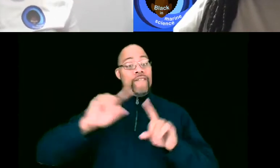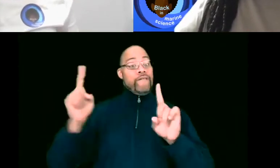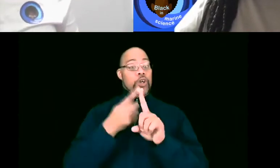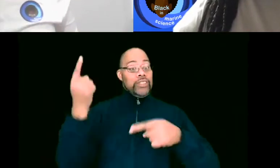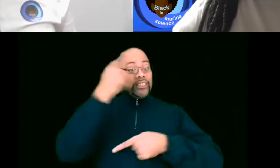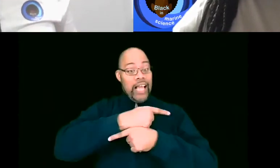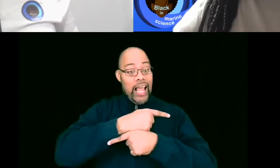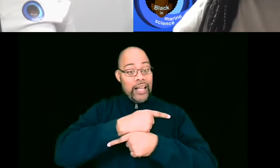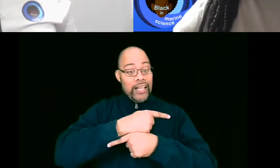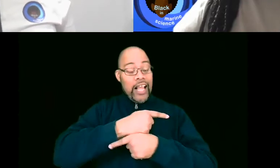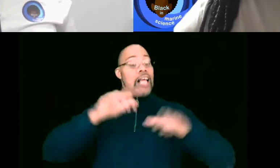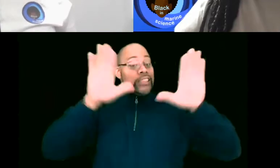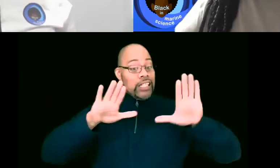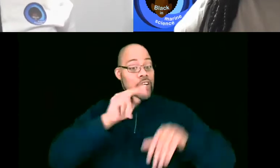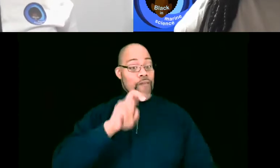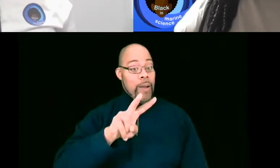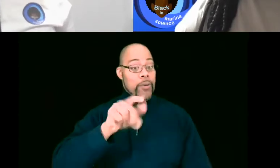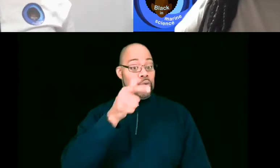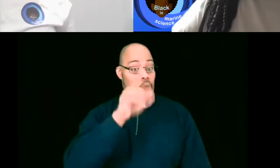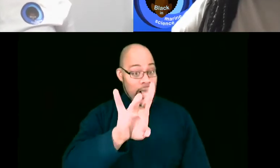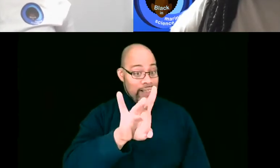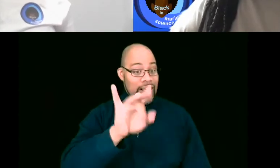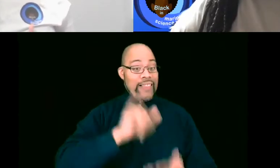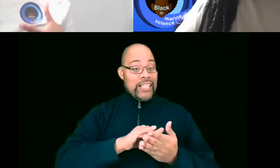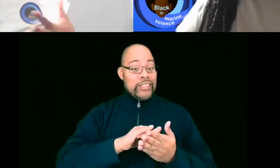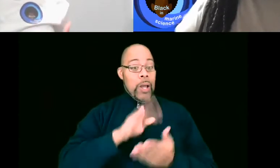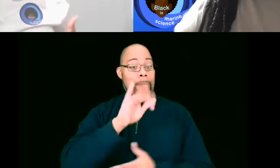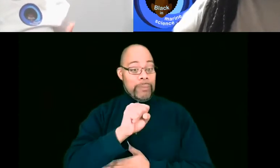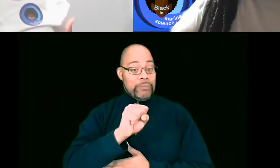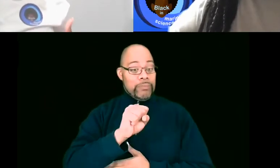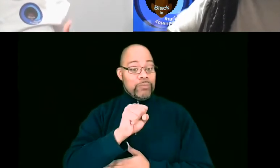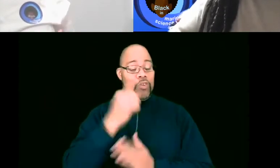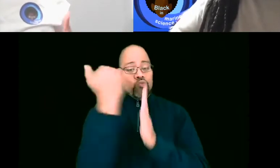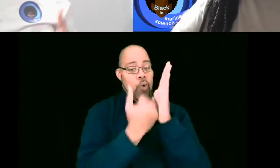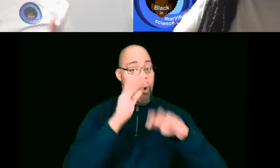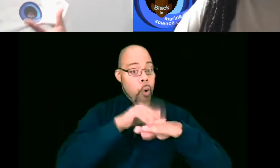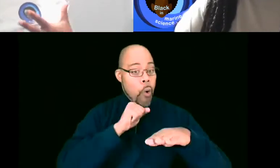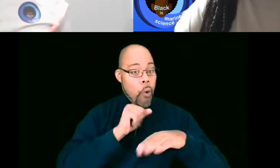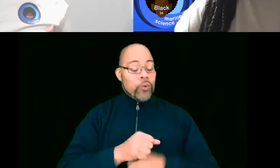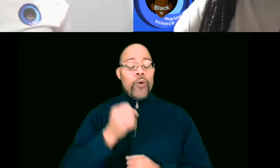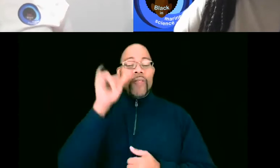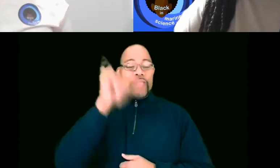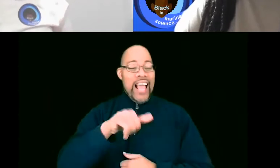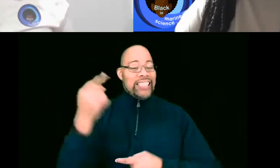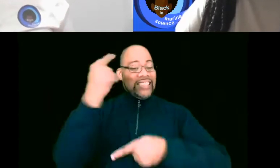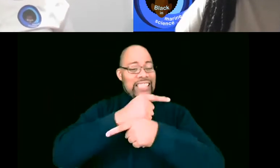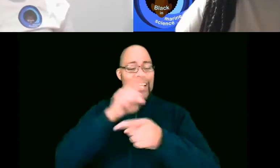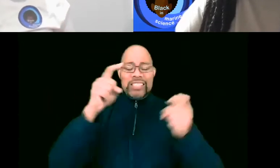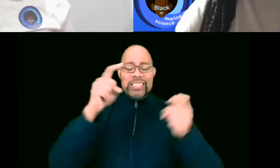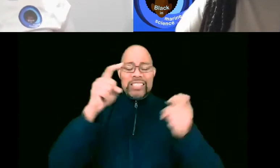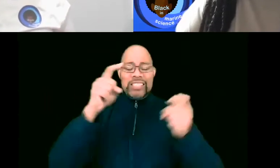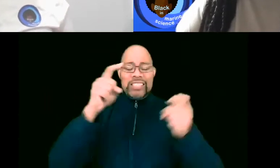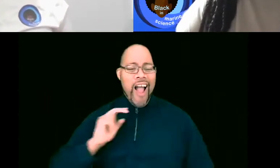day, Sunday, November 28th, is our BIMS roll call. So this is a day to celebrate